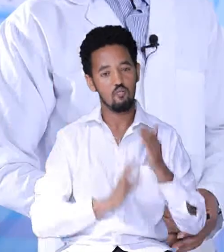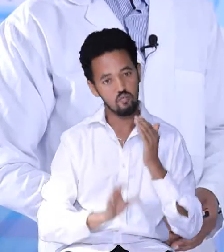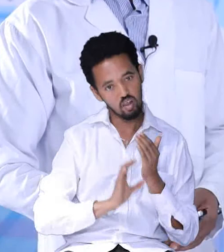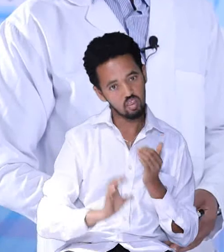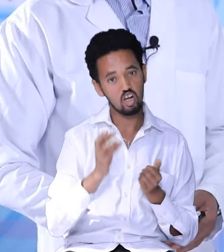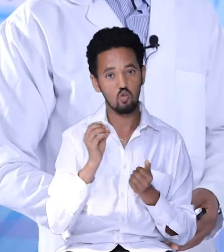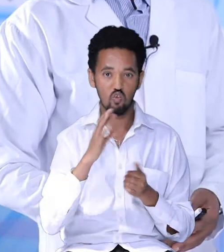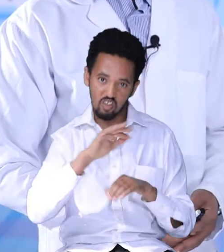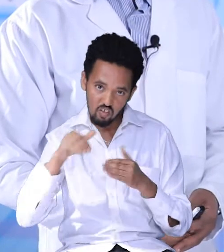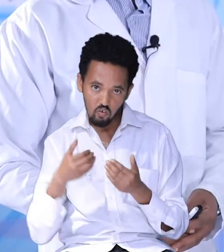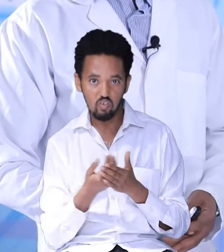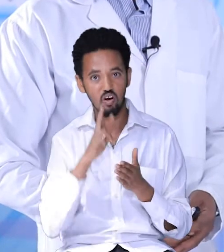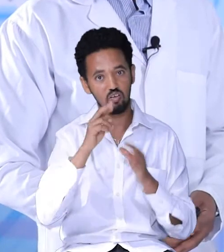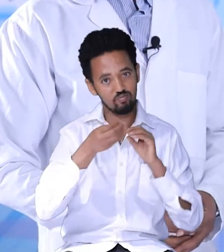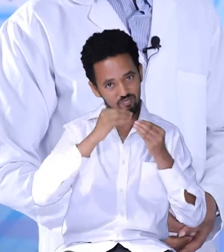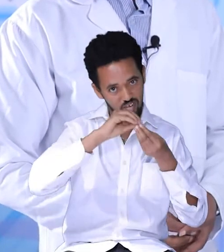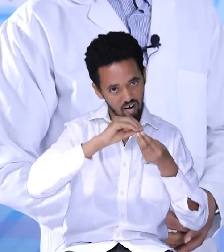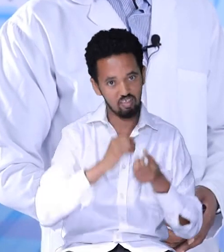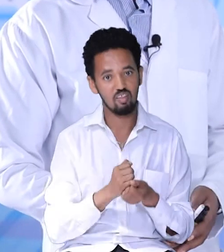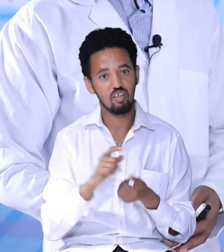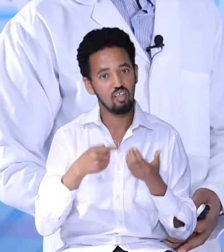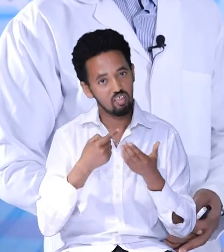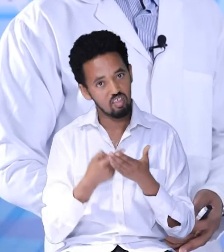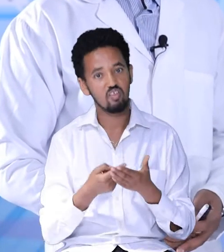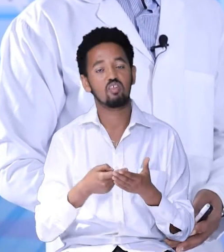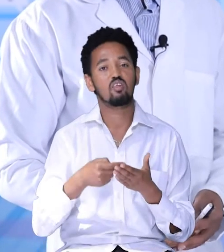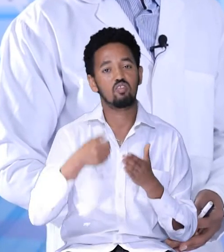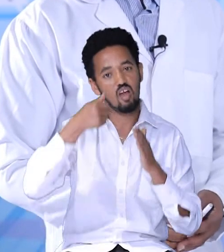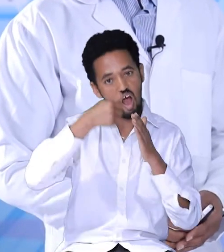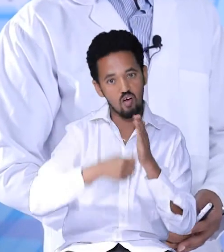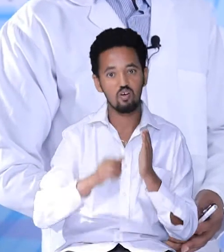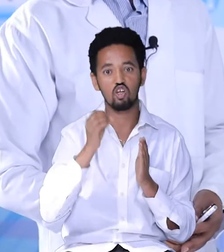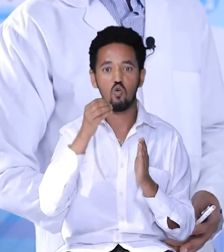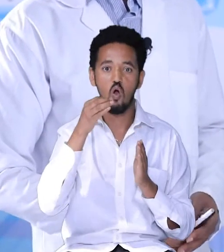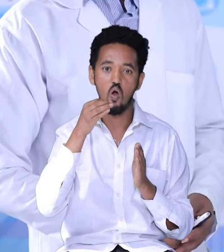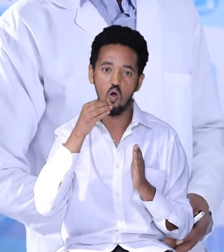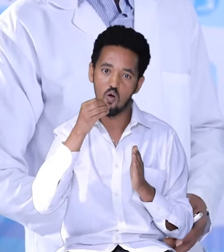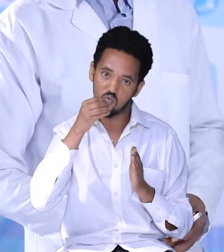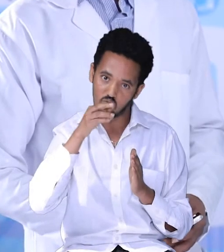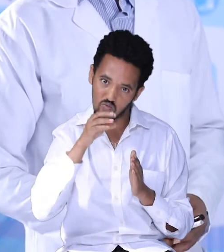fertility or total fertility rates than the average of Ethiopia.